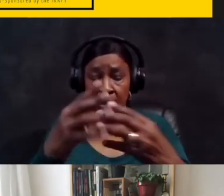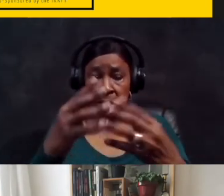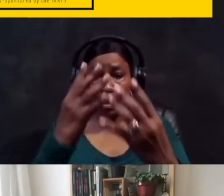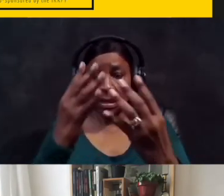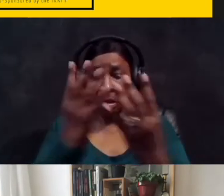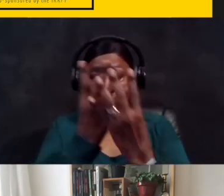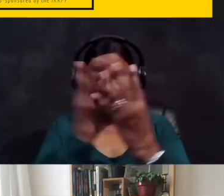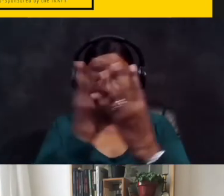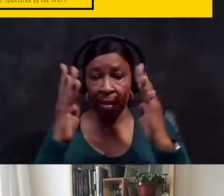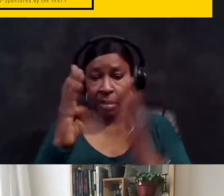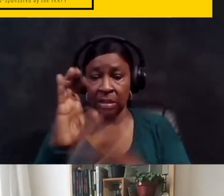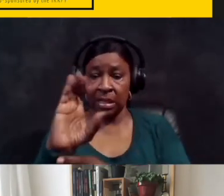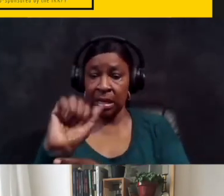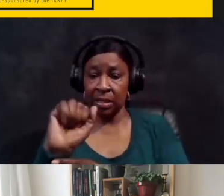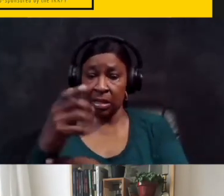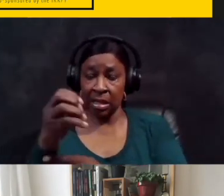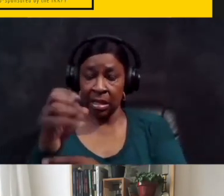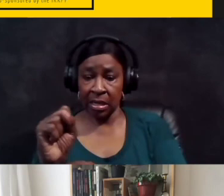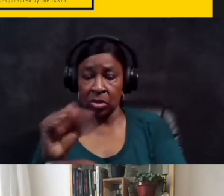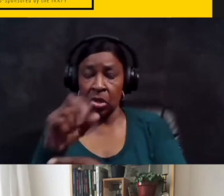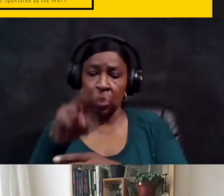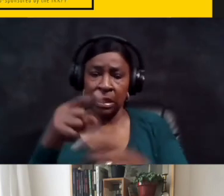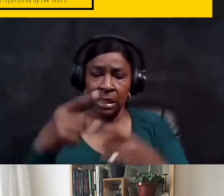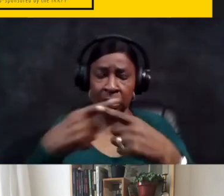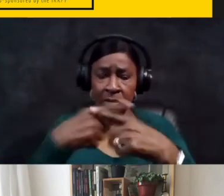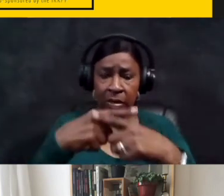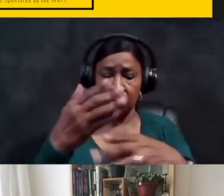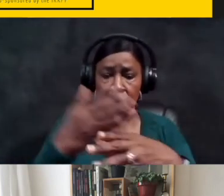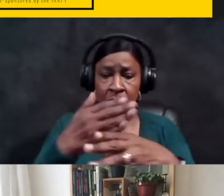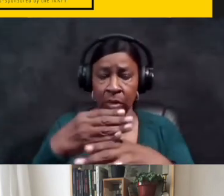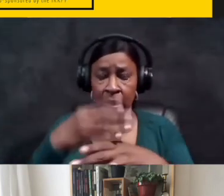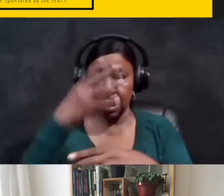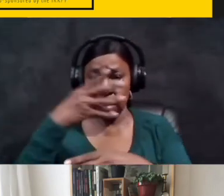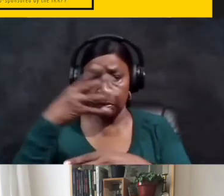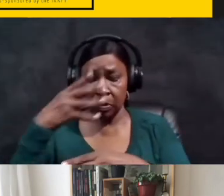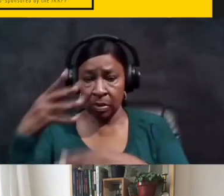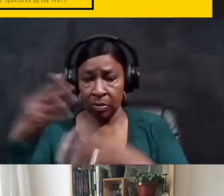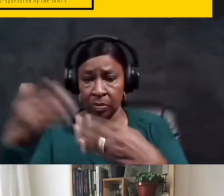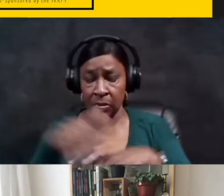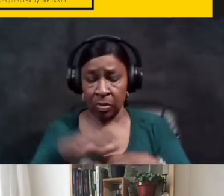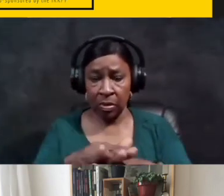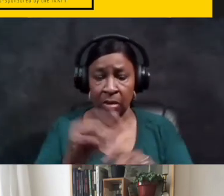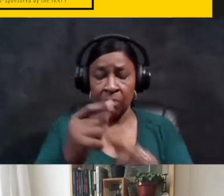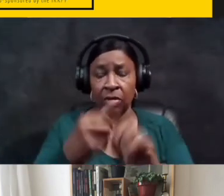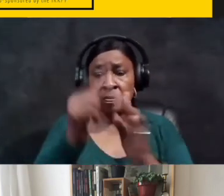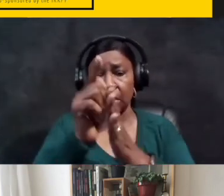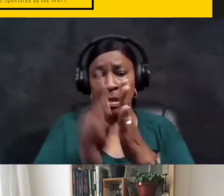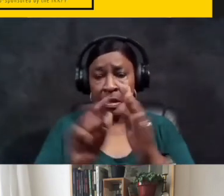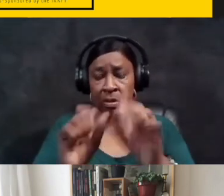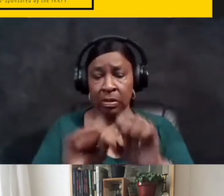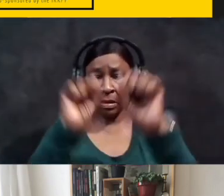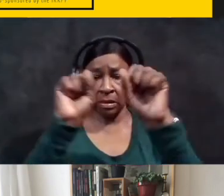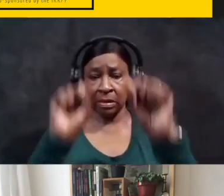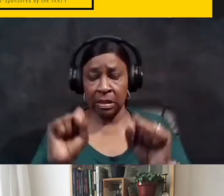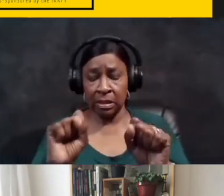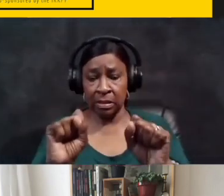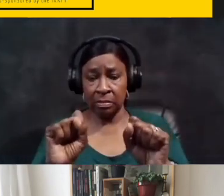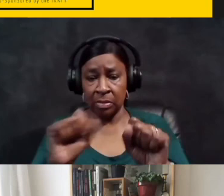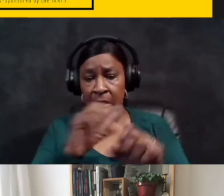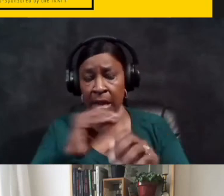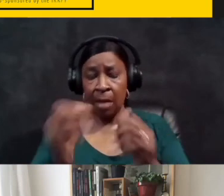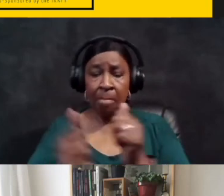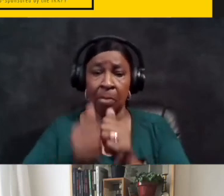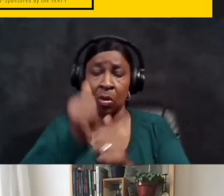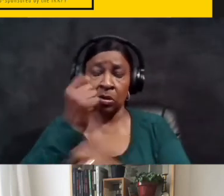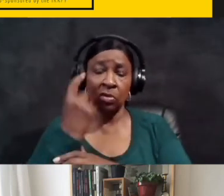at the intersections between immigration and the criminal legal system. And most